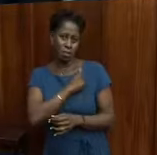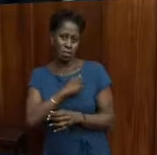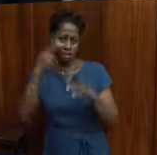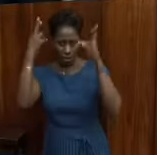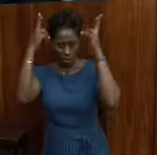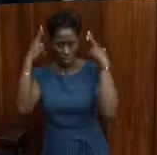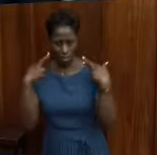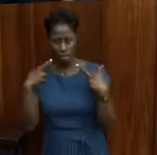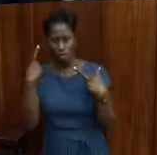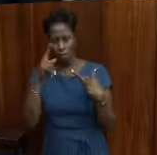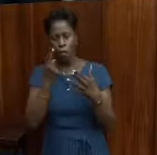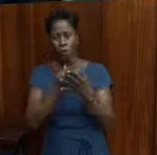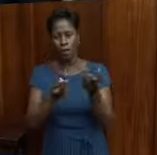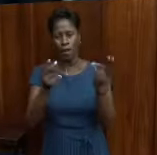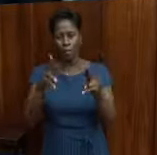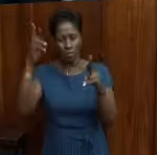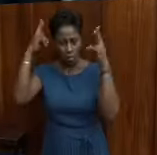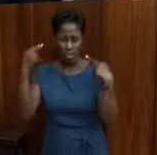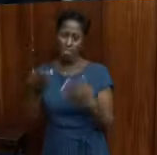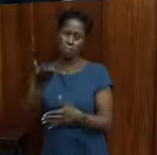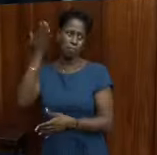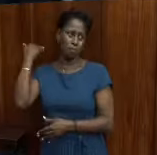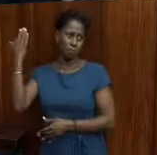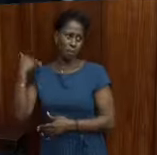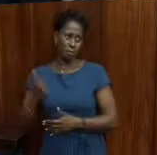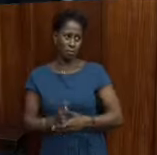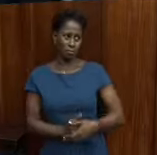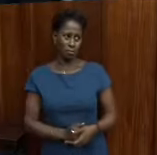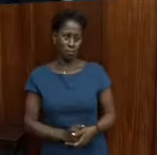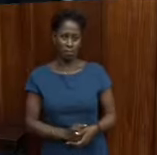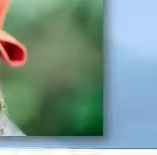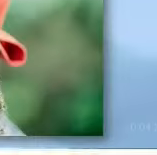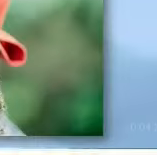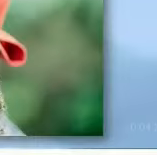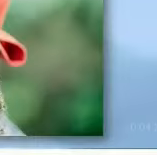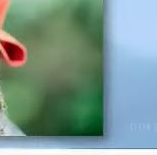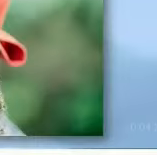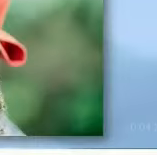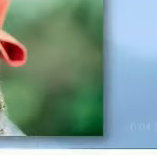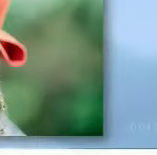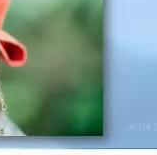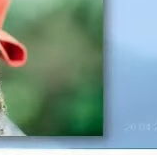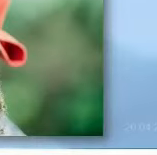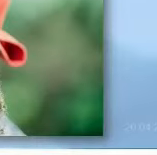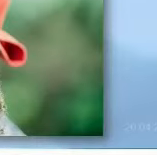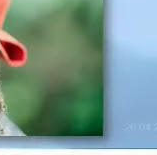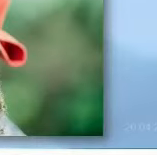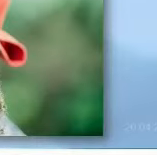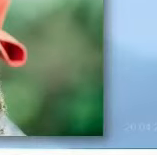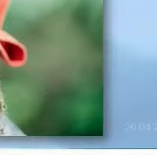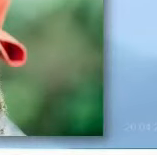historical atrocities meted out to them for the consumption and religious use of cannabis.